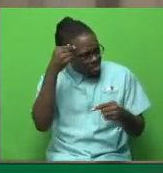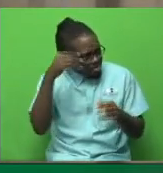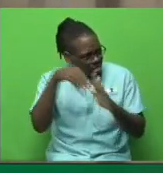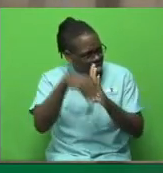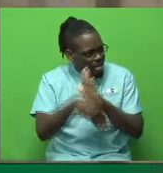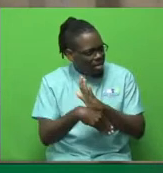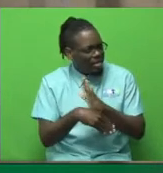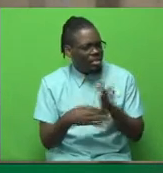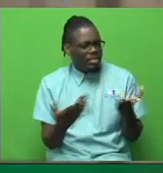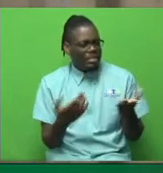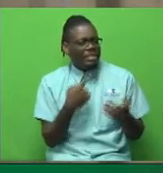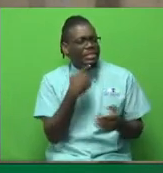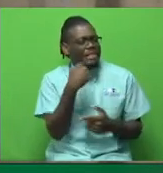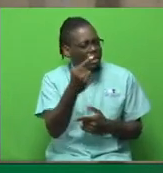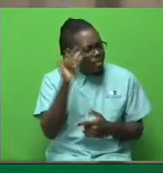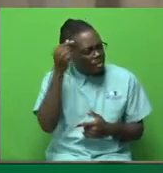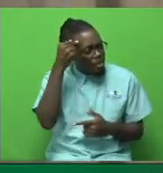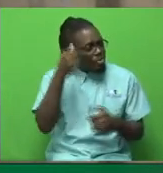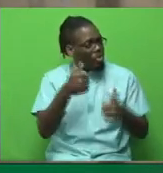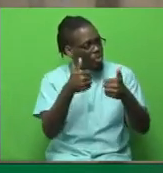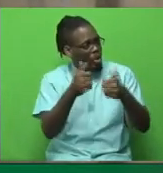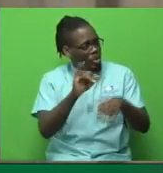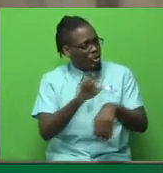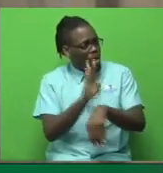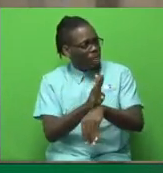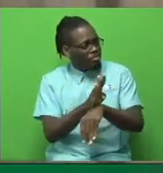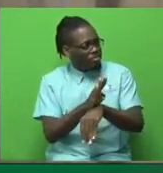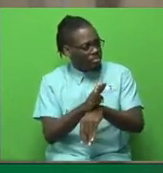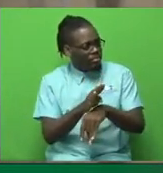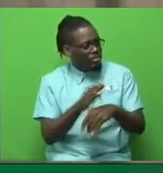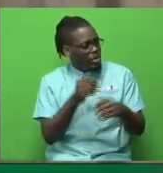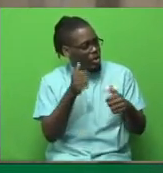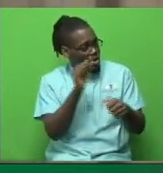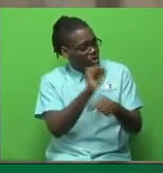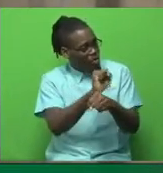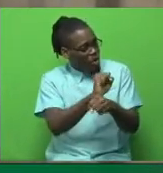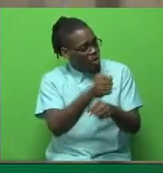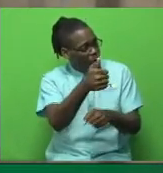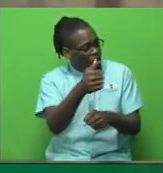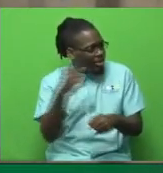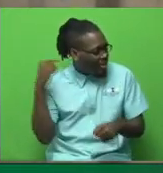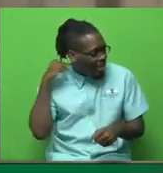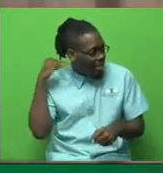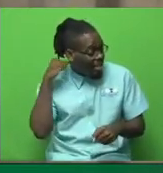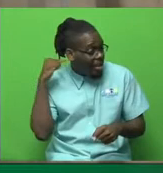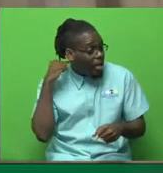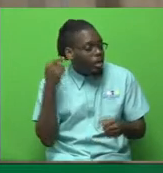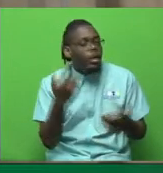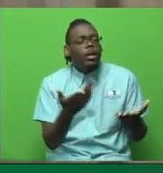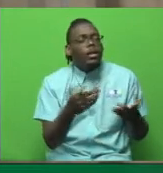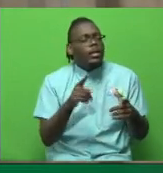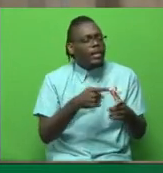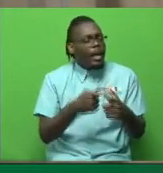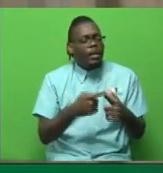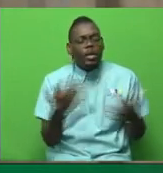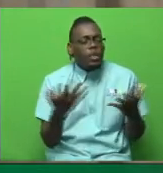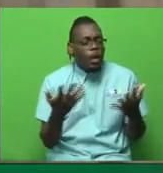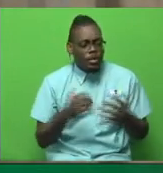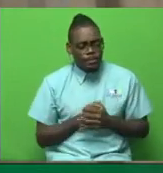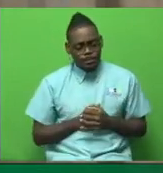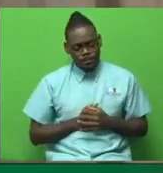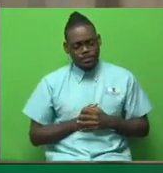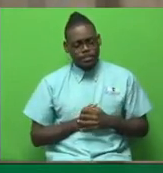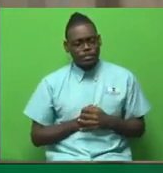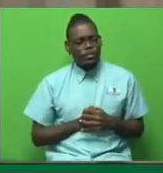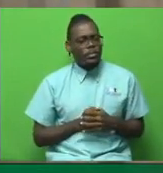self-congratulatory messaging coming from the government as the opposition leader rightfully said is not only two on death